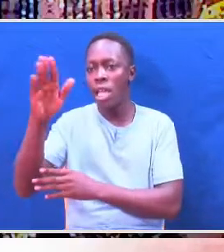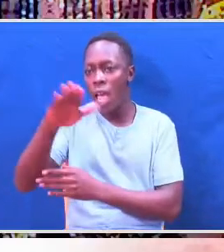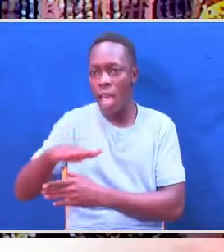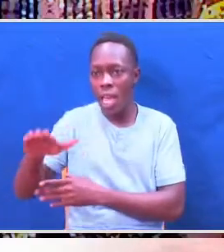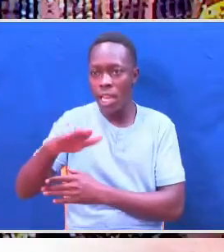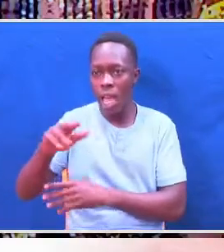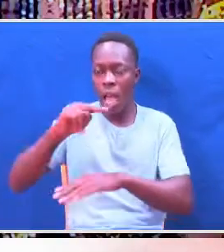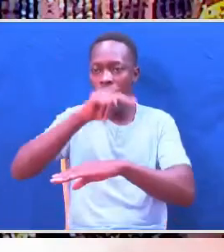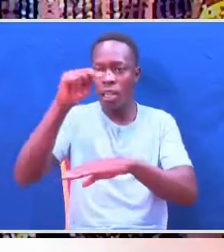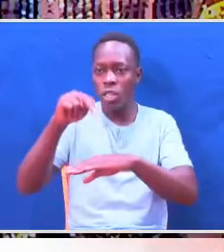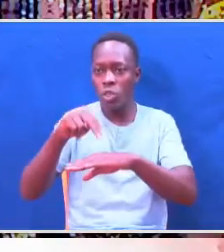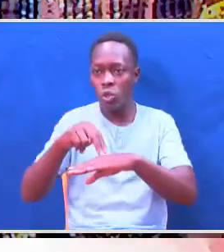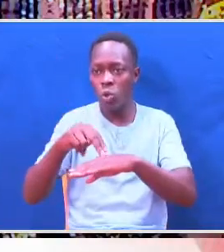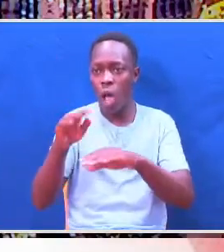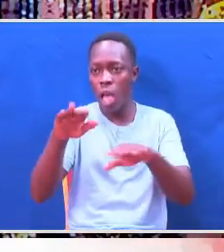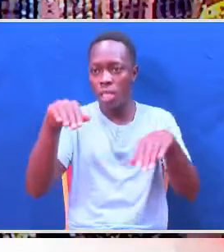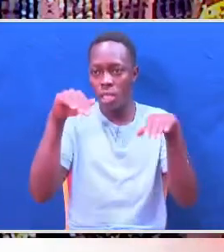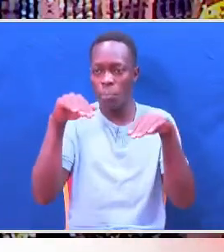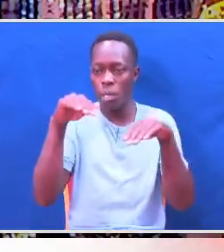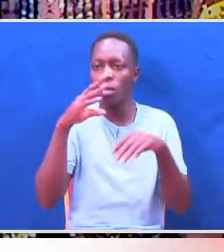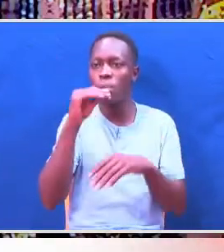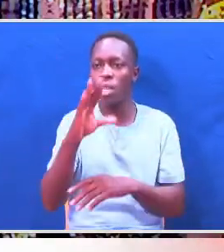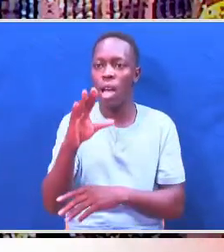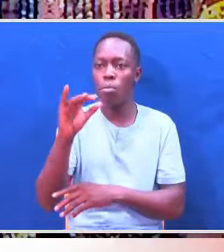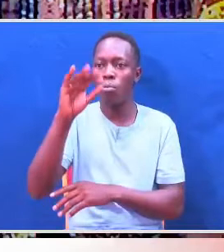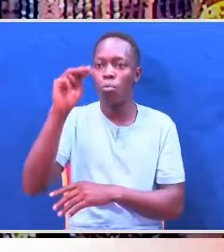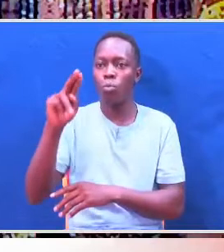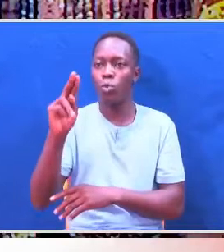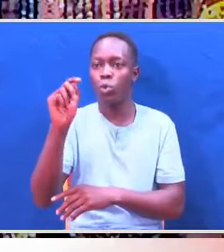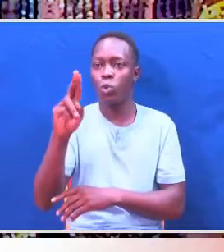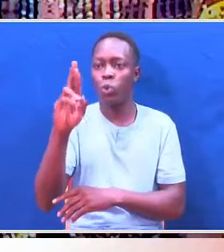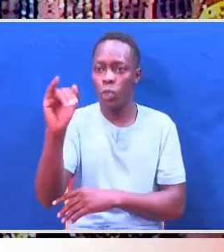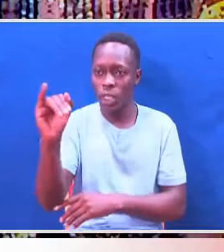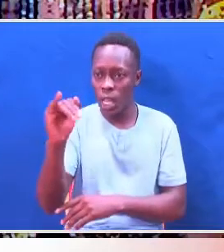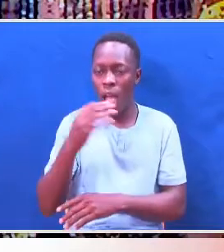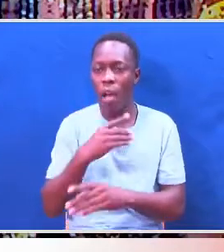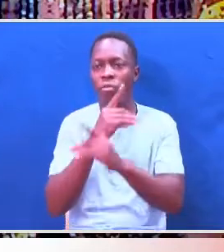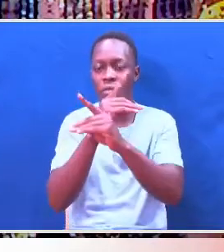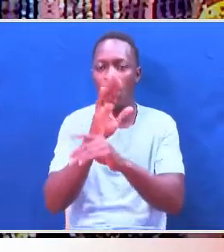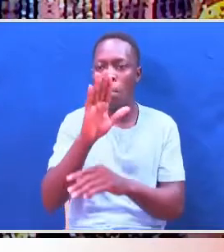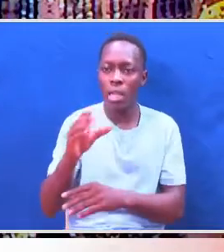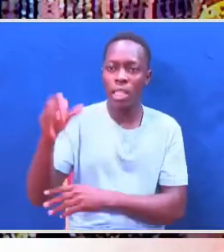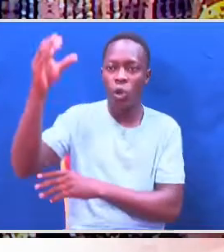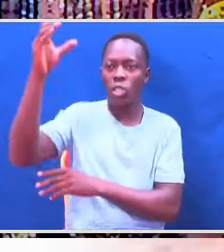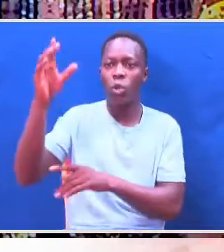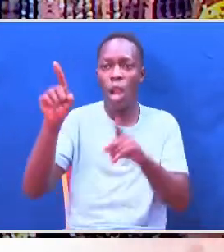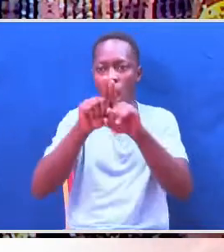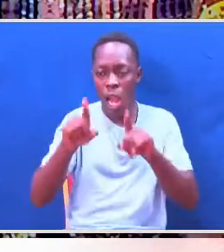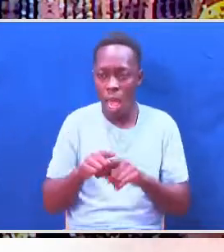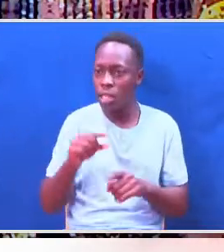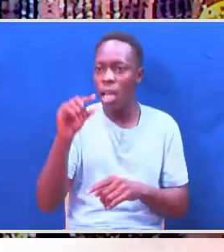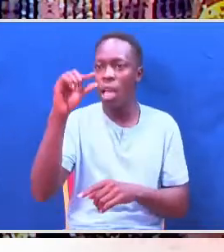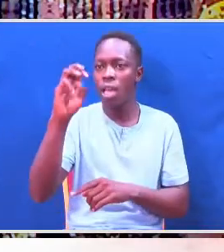Where National Assembly Speaker Justin Muturi has once again defended his recent coronation as the GEMA